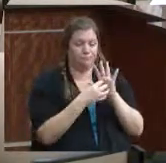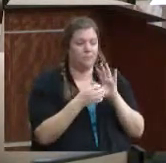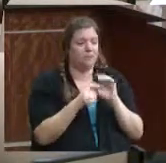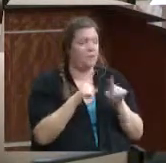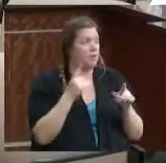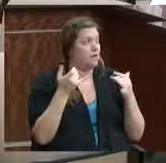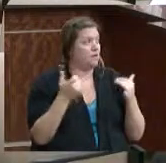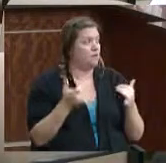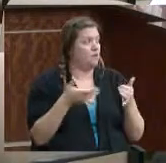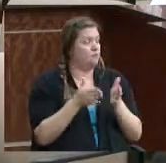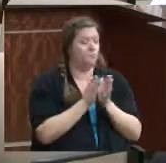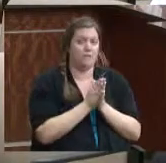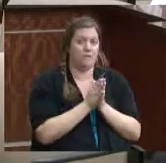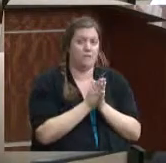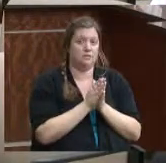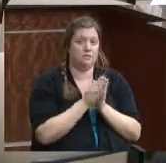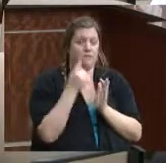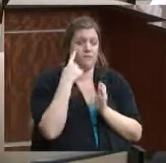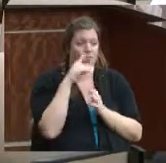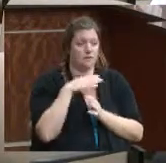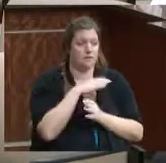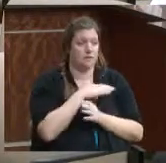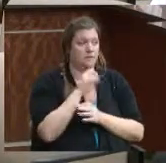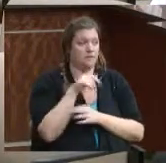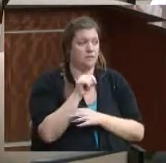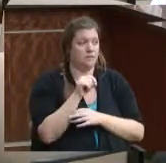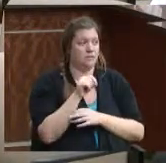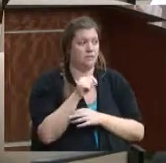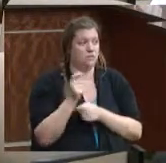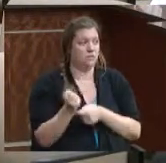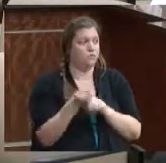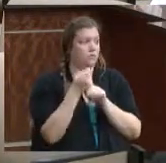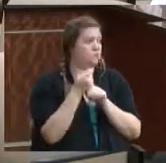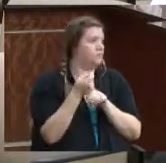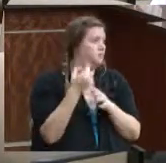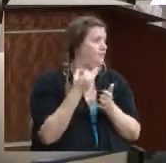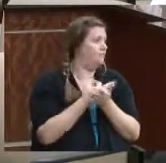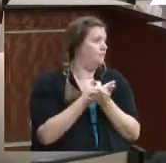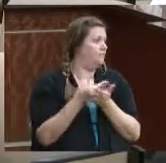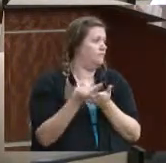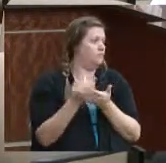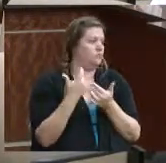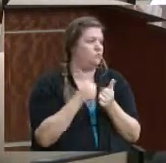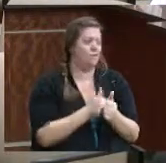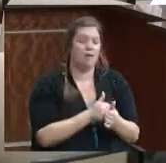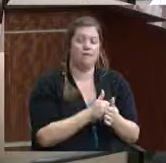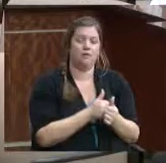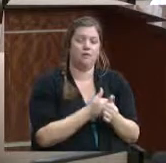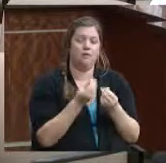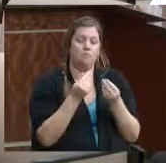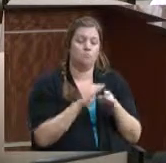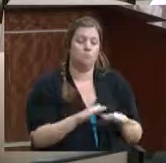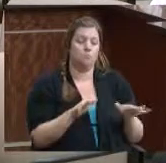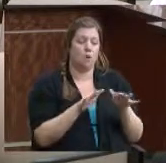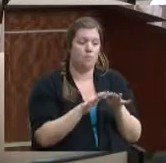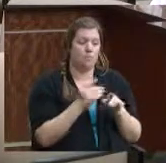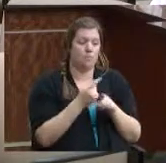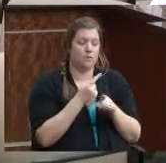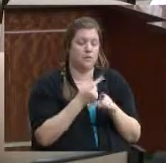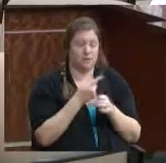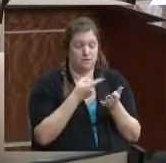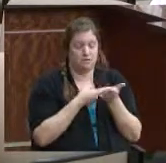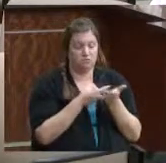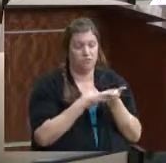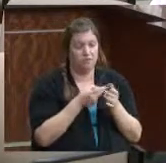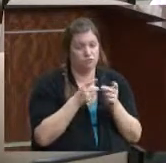their current request to the council, the Patuxent Greens golf course has failed to do the following. Number one, properly discuss